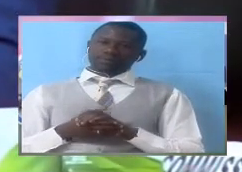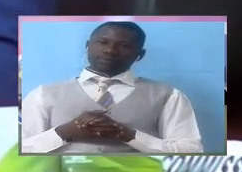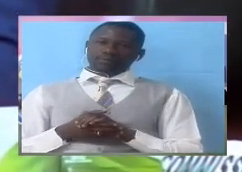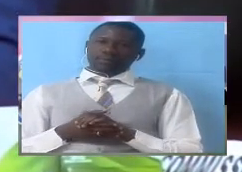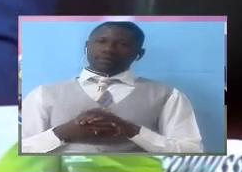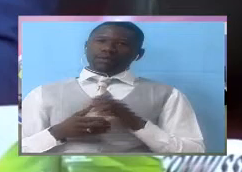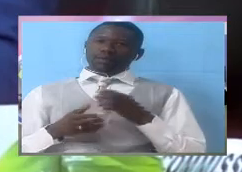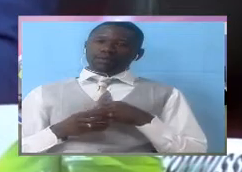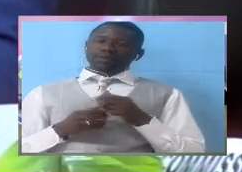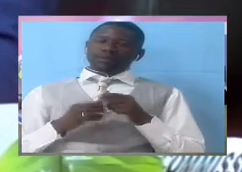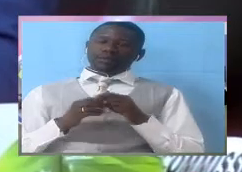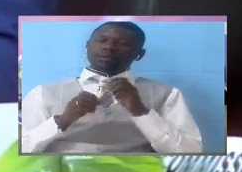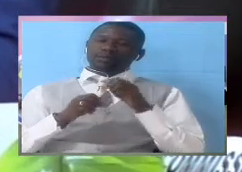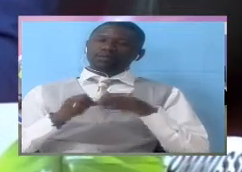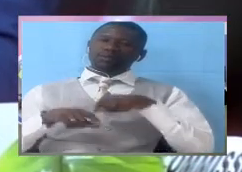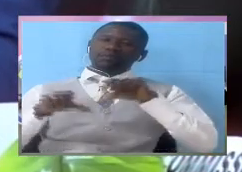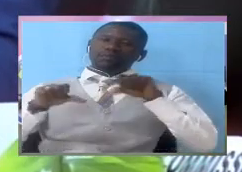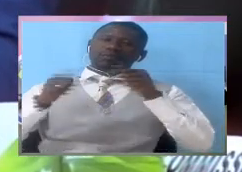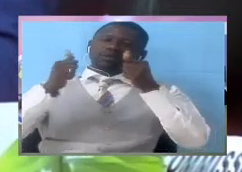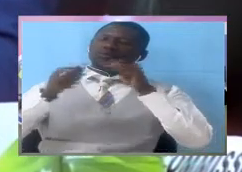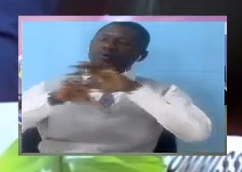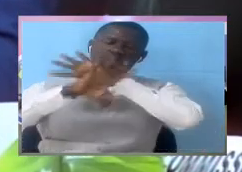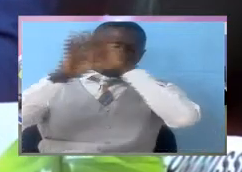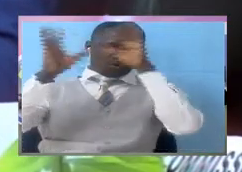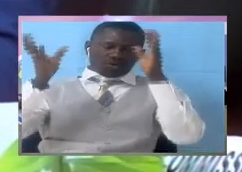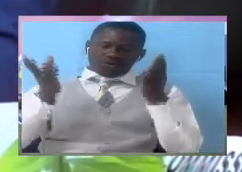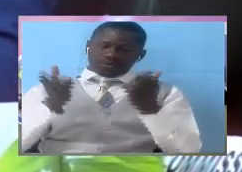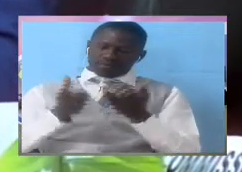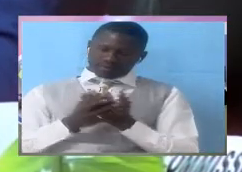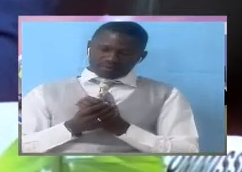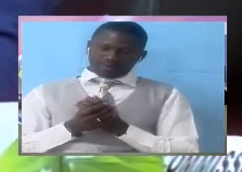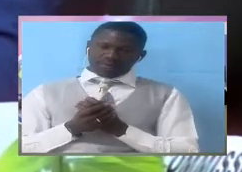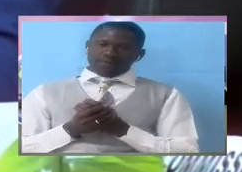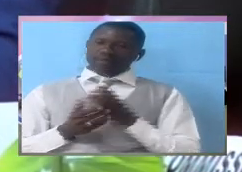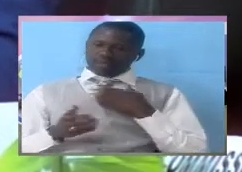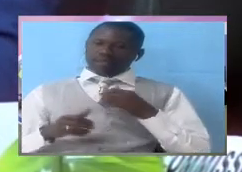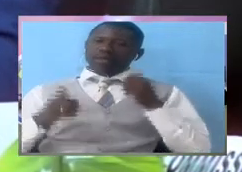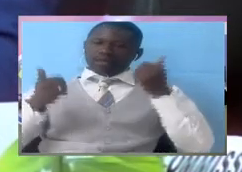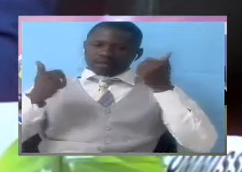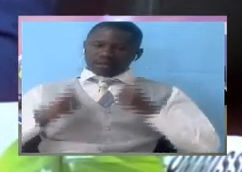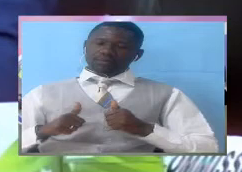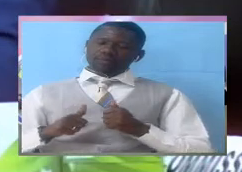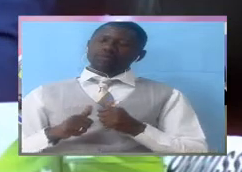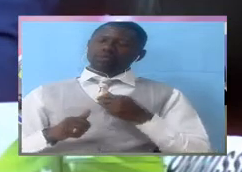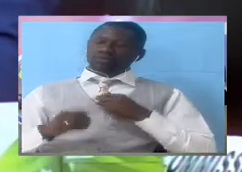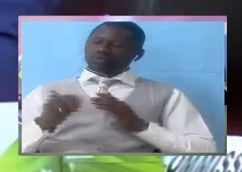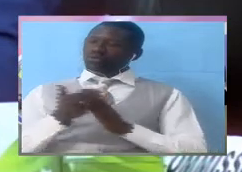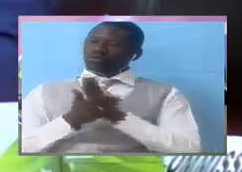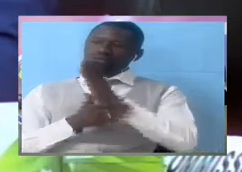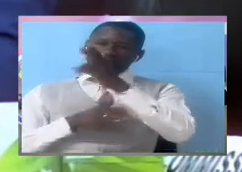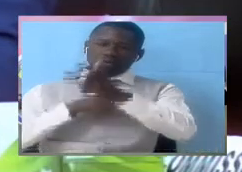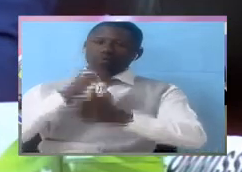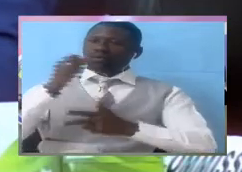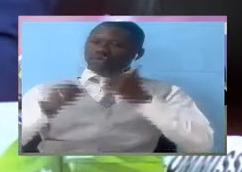the source of all that exists throughout the whole wide